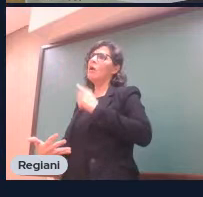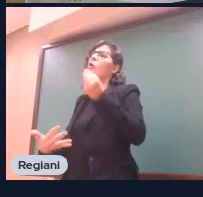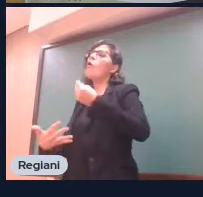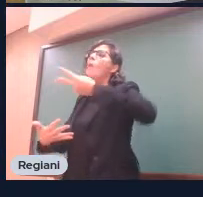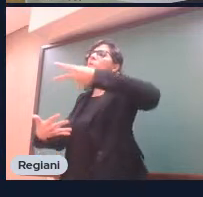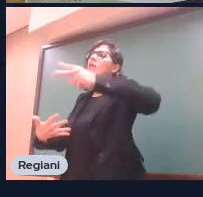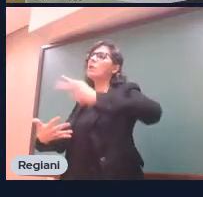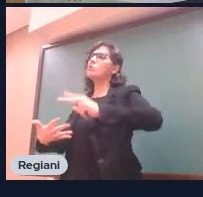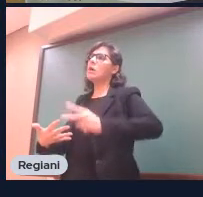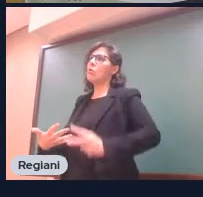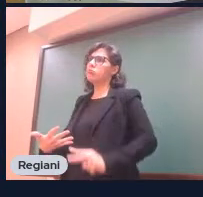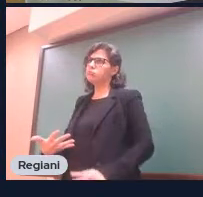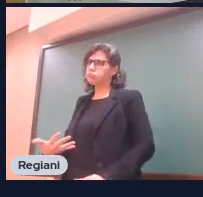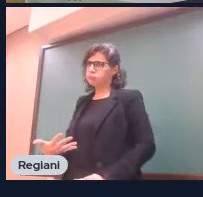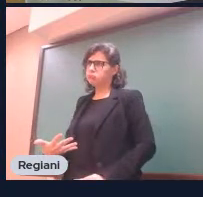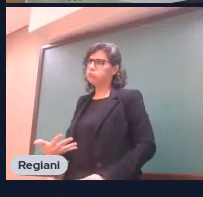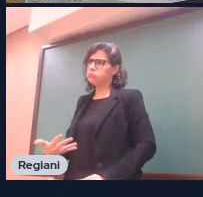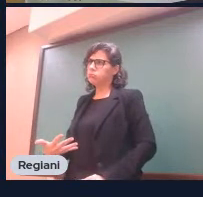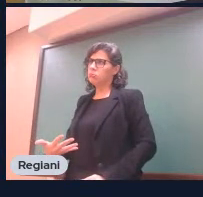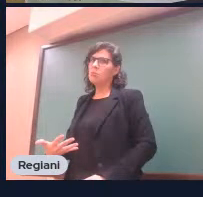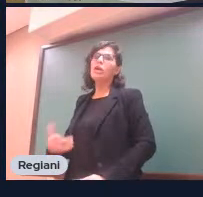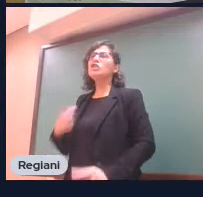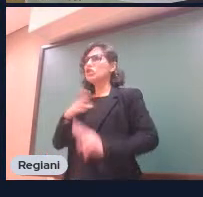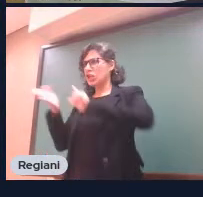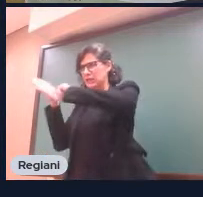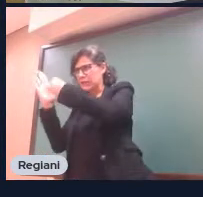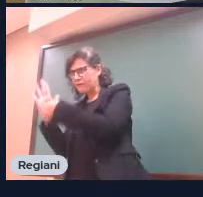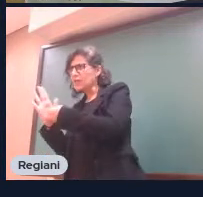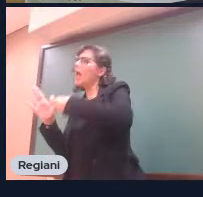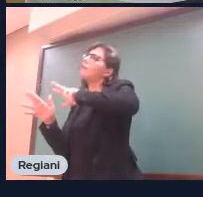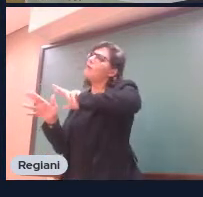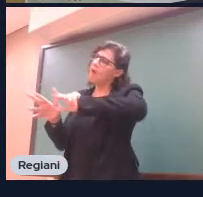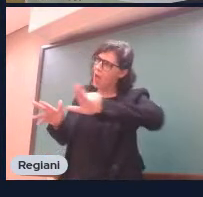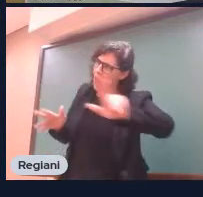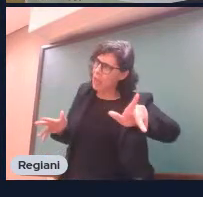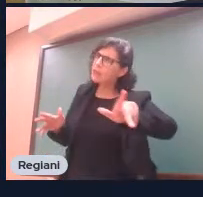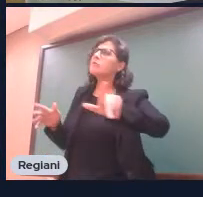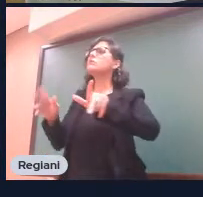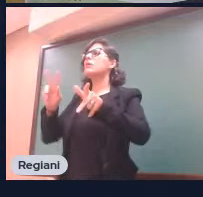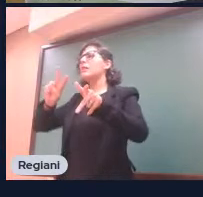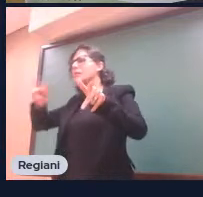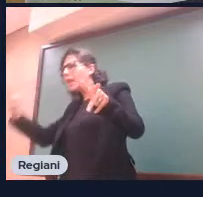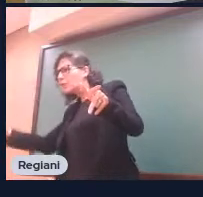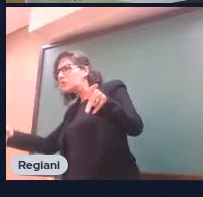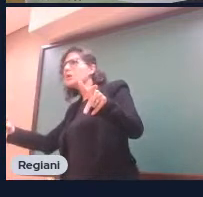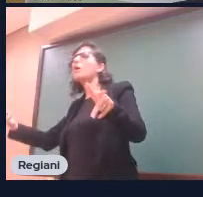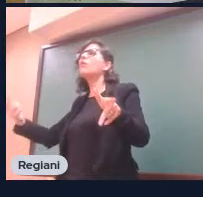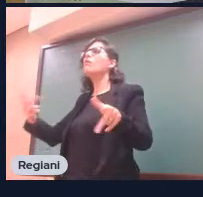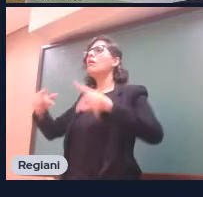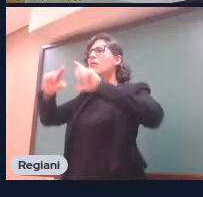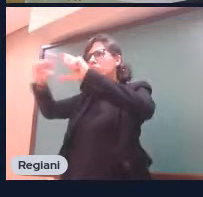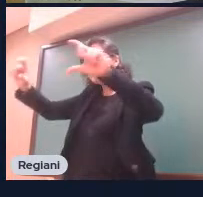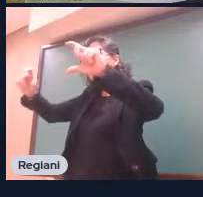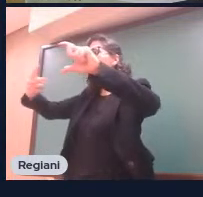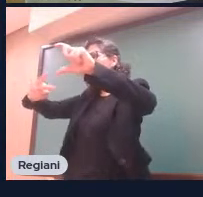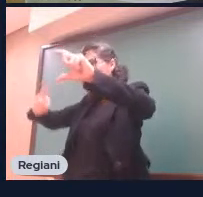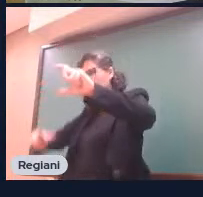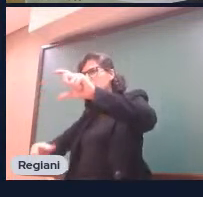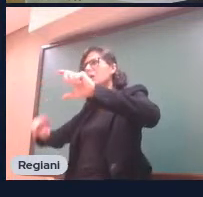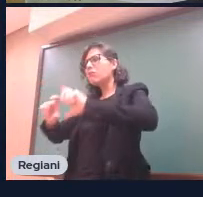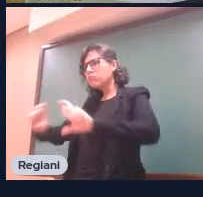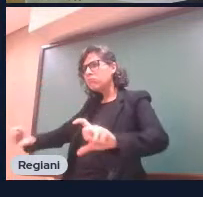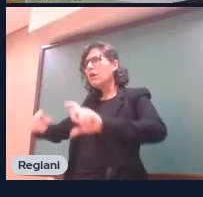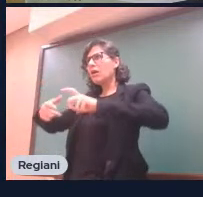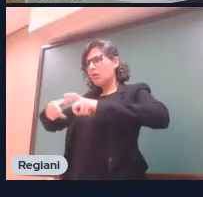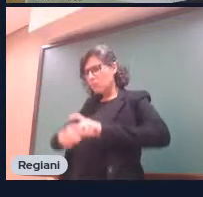abroad. With different senses, with the translation, third sense, with the translations, and it all